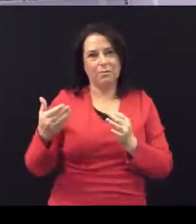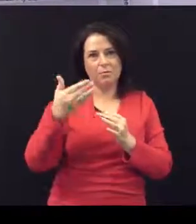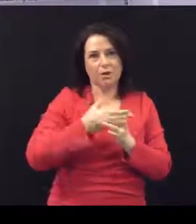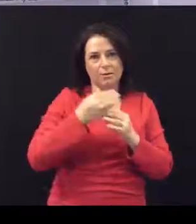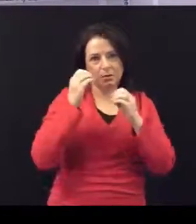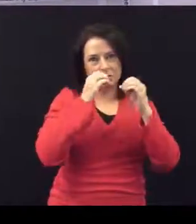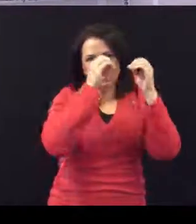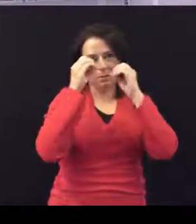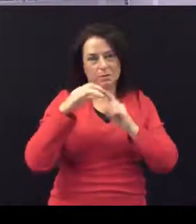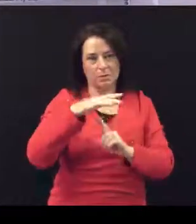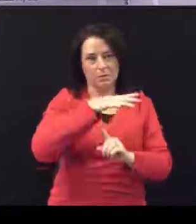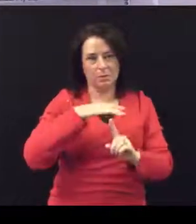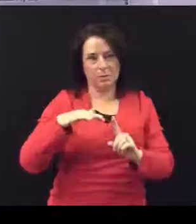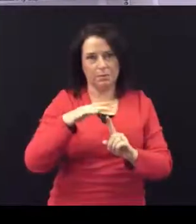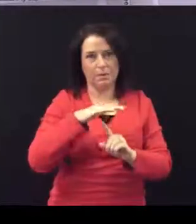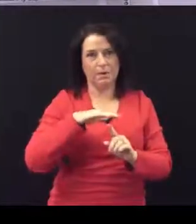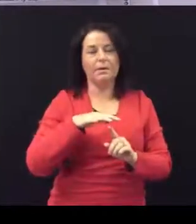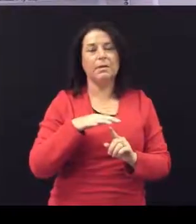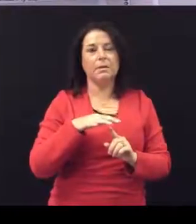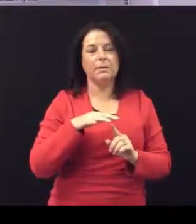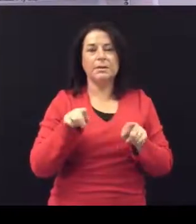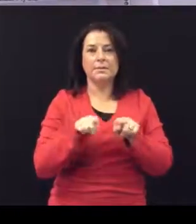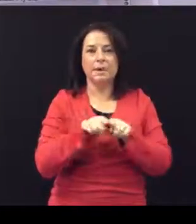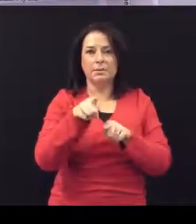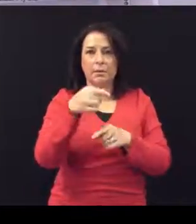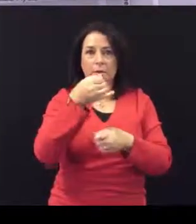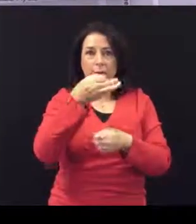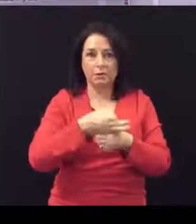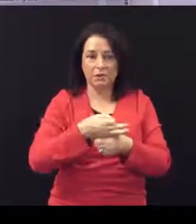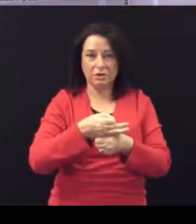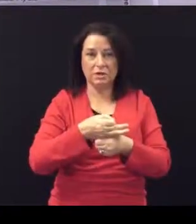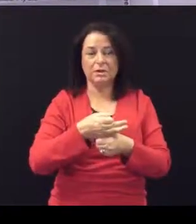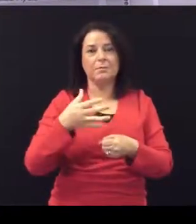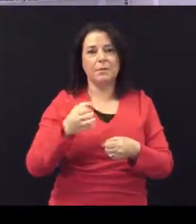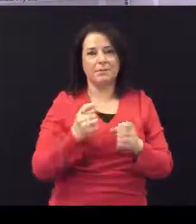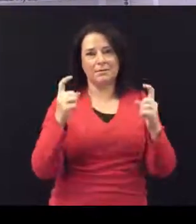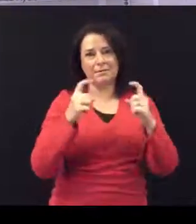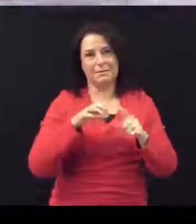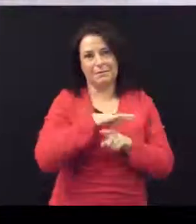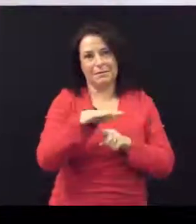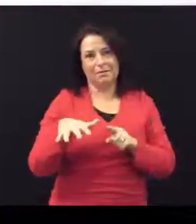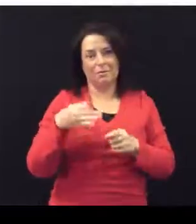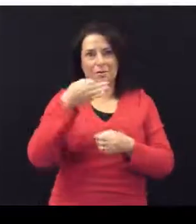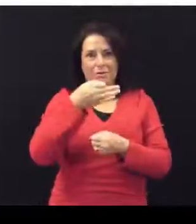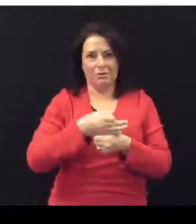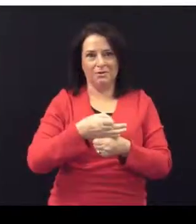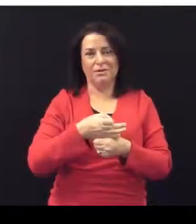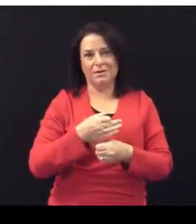variety of the iPad, you'll need to be within 3G cell phone range for the Maps app to be able to work.